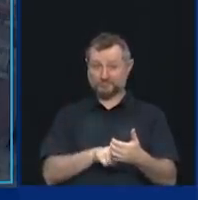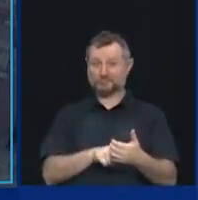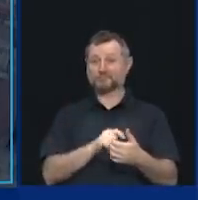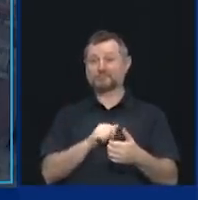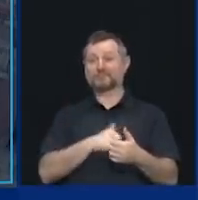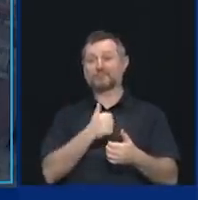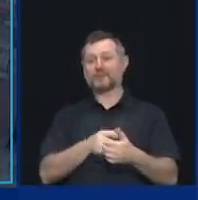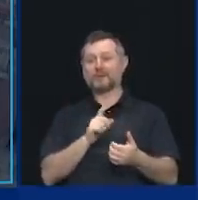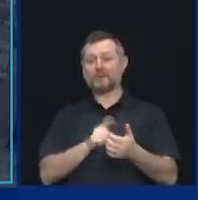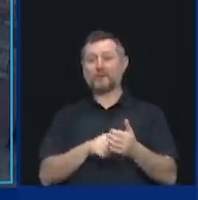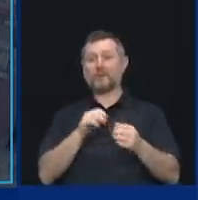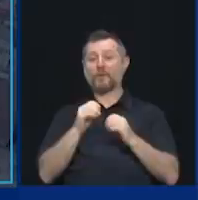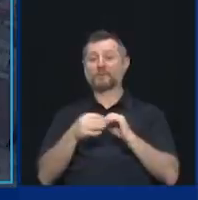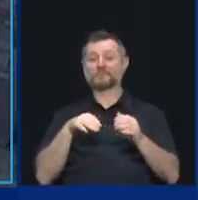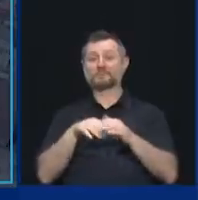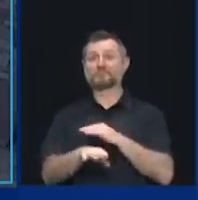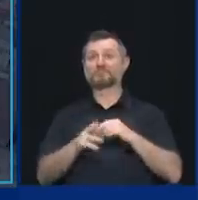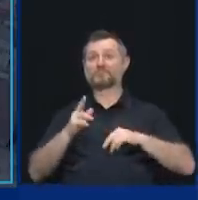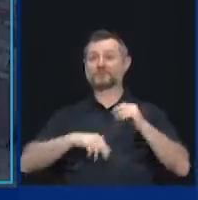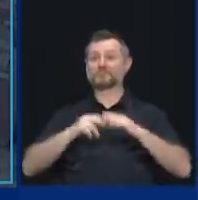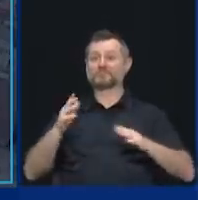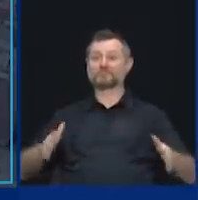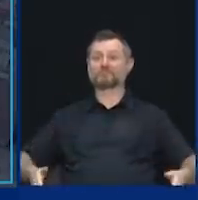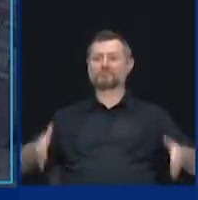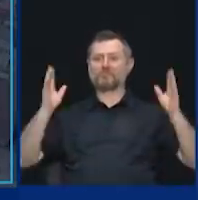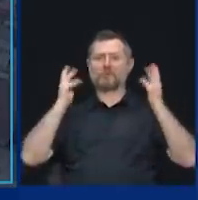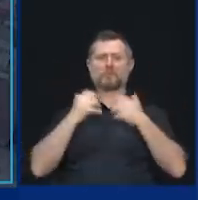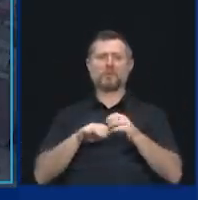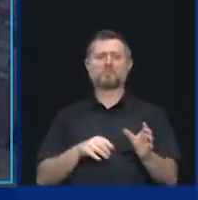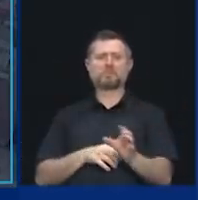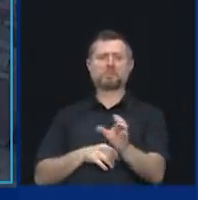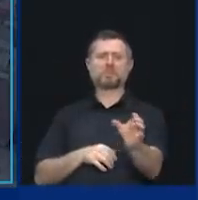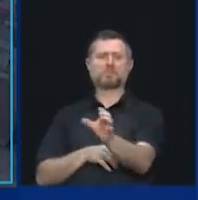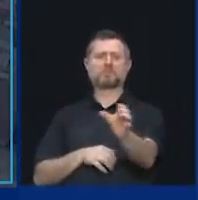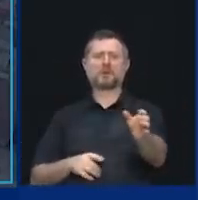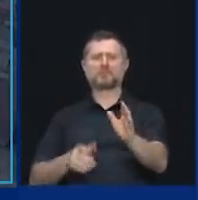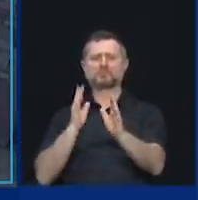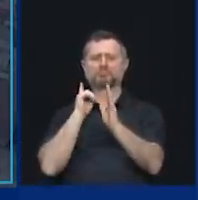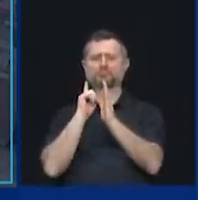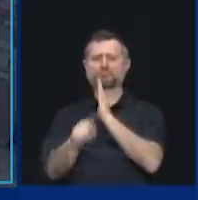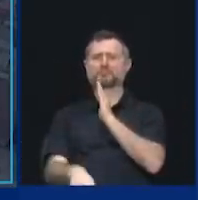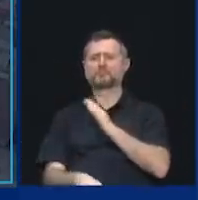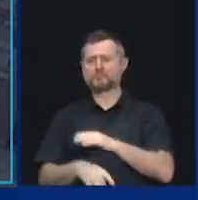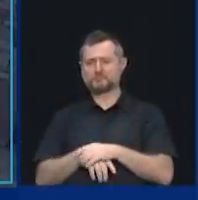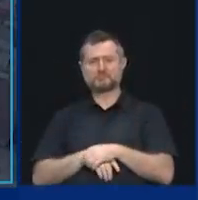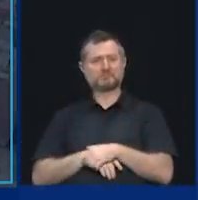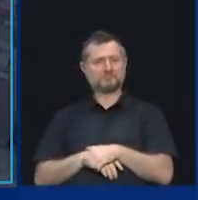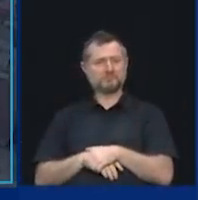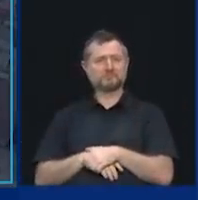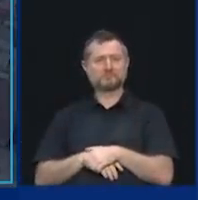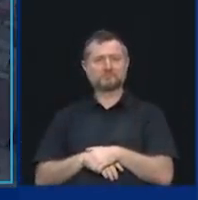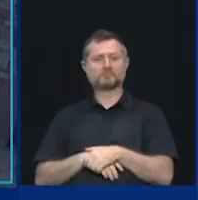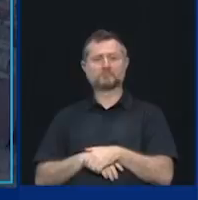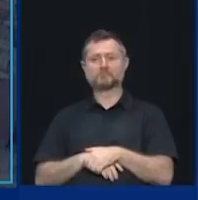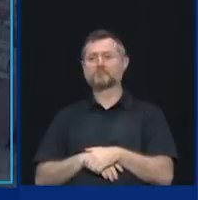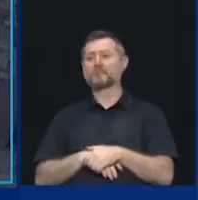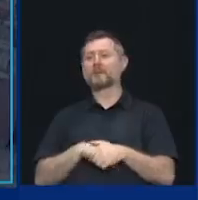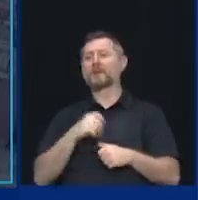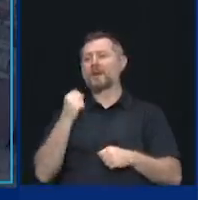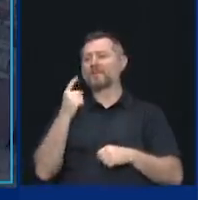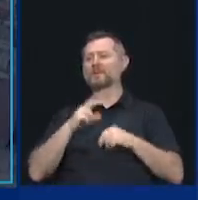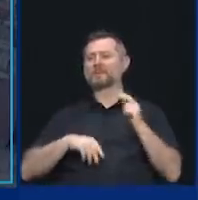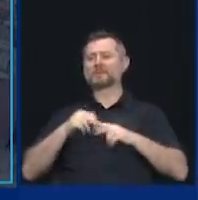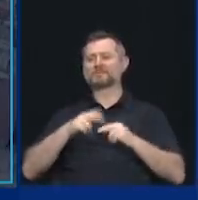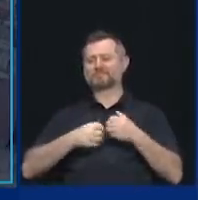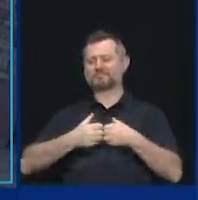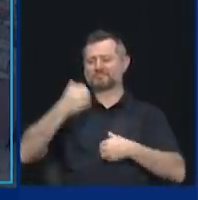office building much, much simpler and much easier. And they're going to be doing that with 11 buildings across